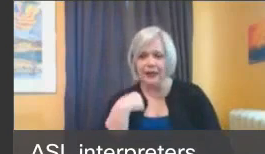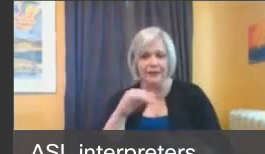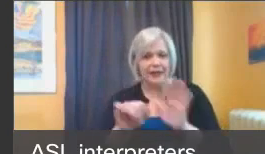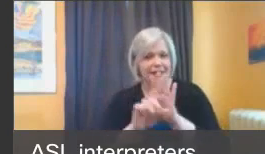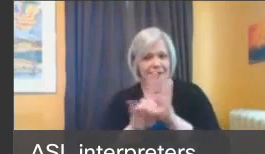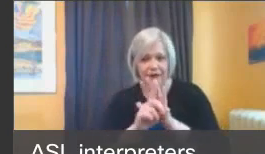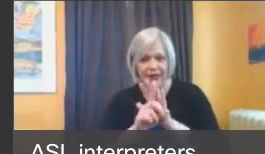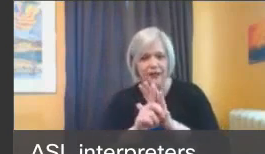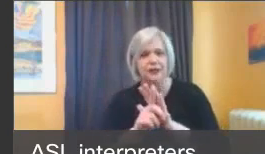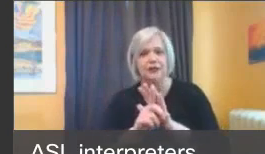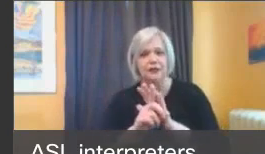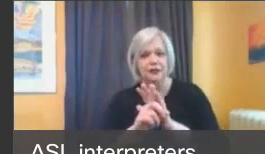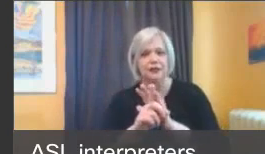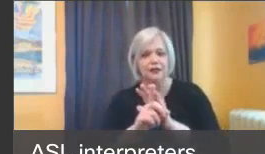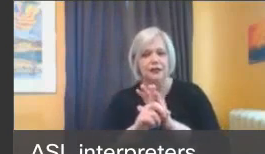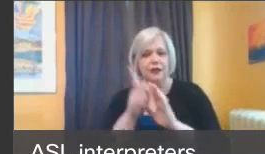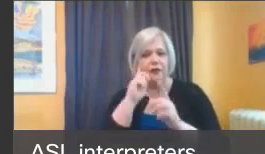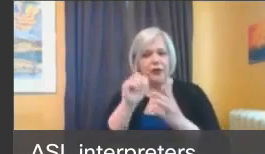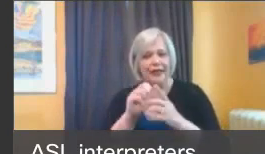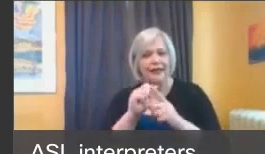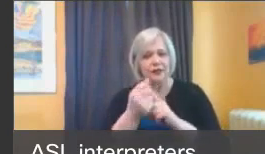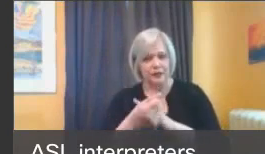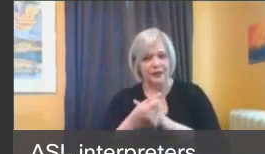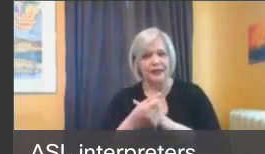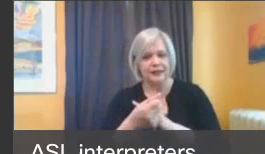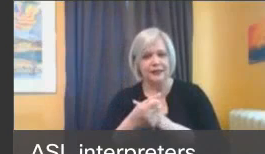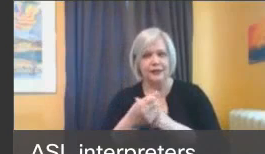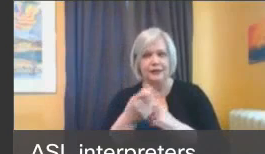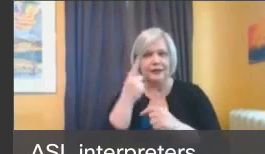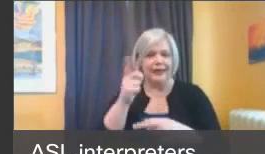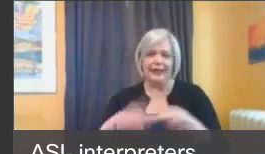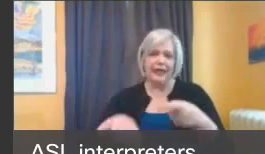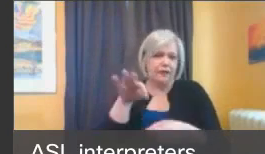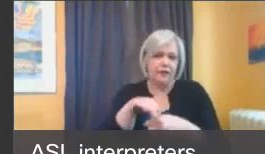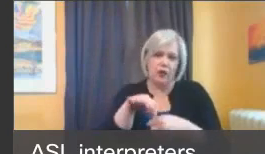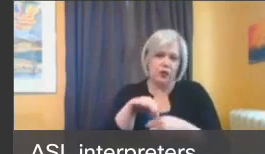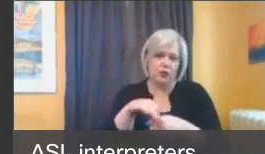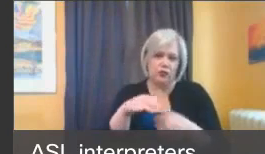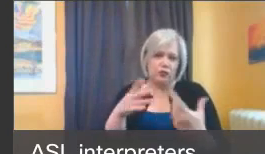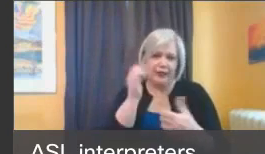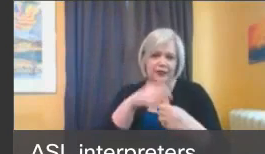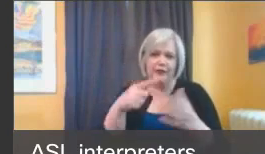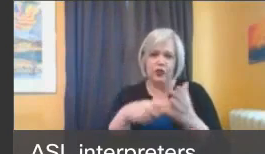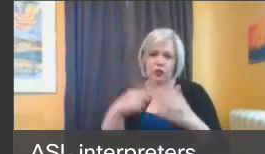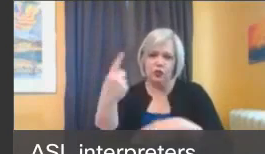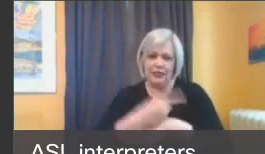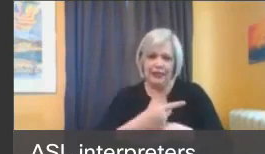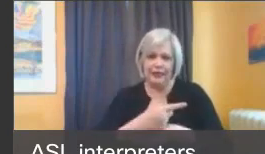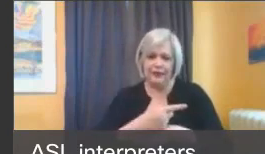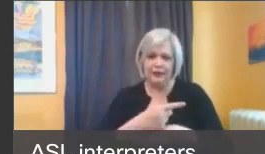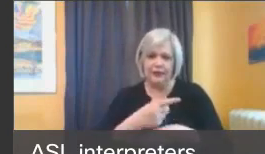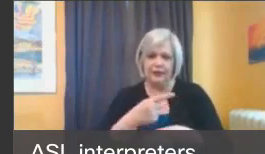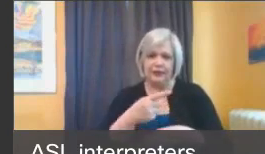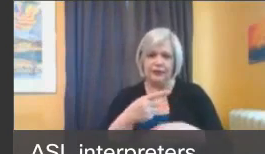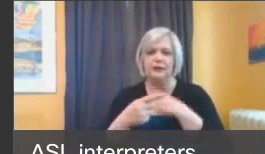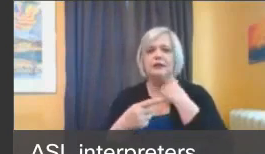identifiers. They will, in that circumstance, a person would be prevented, you know, just sort of by those hard deadlines from being able to participate because